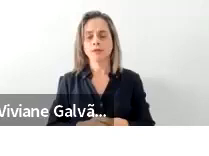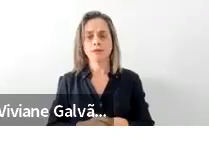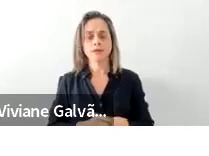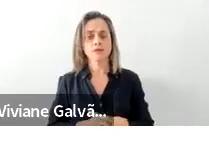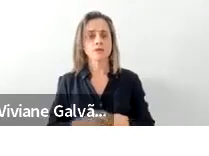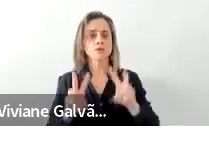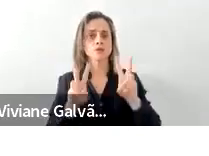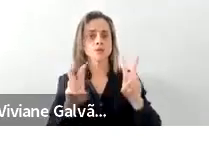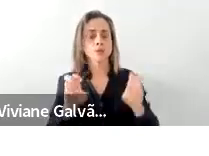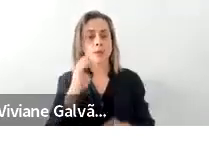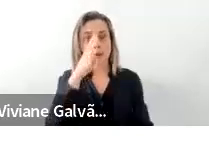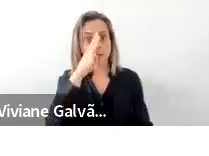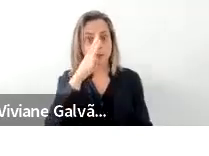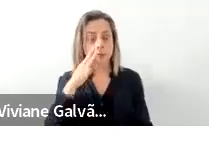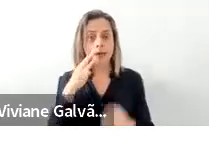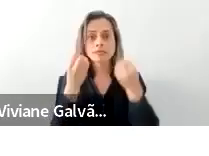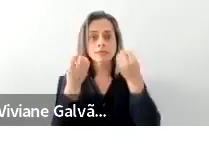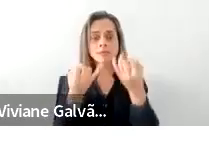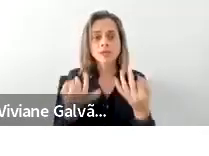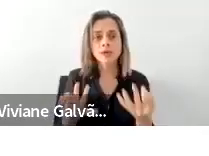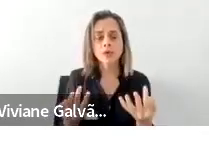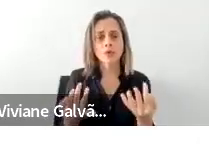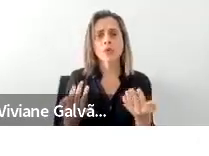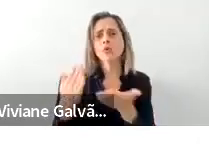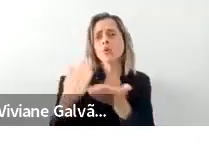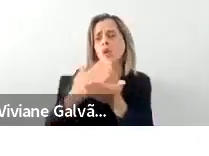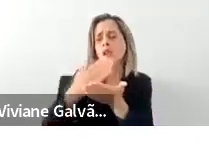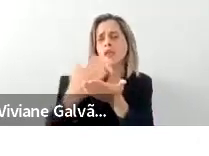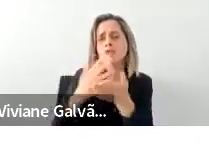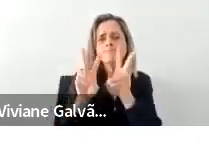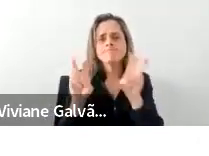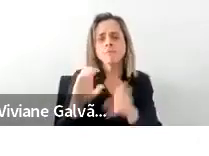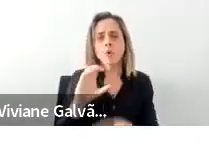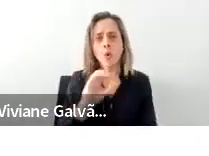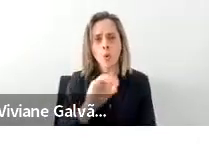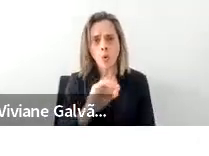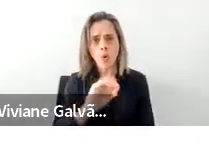He's talking about pre-capitalist social formations.